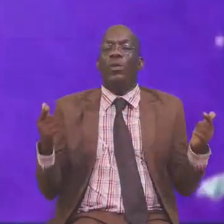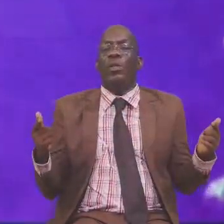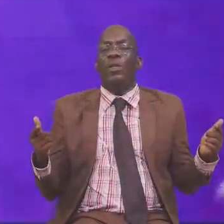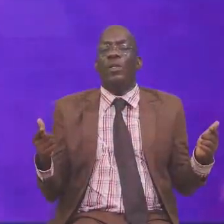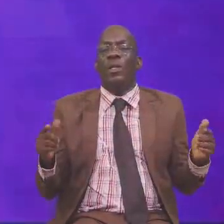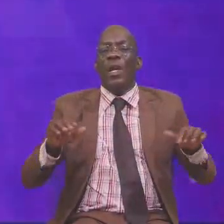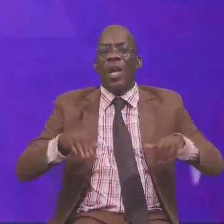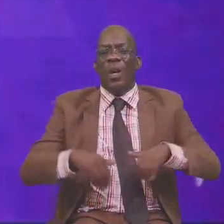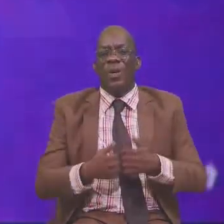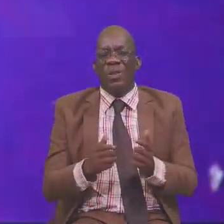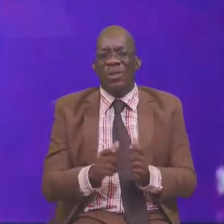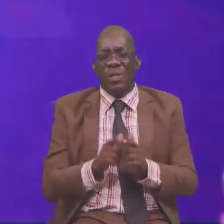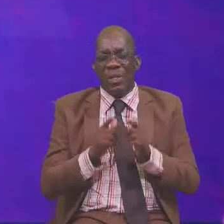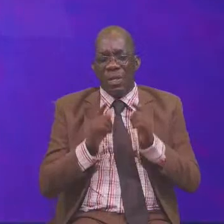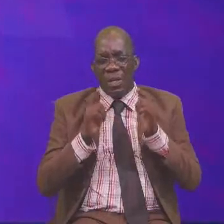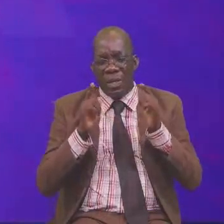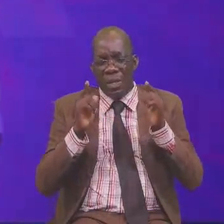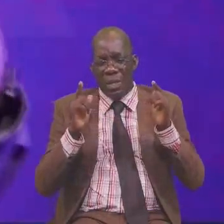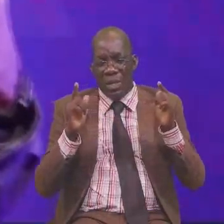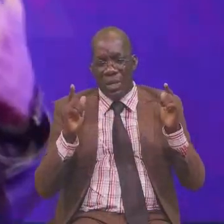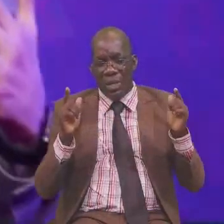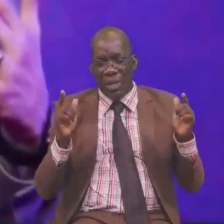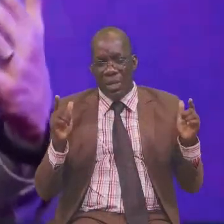great, how great